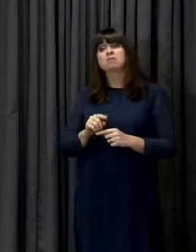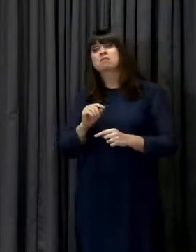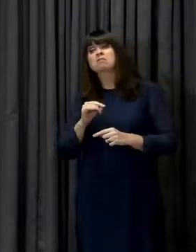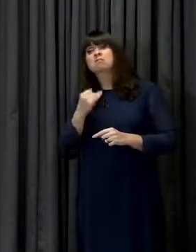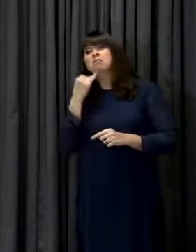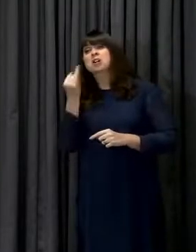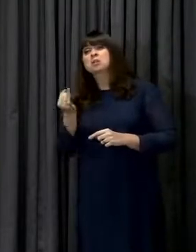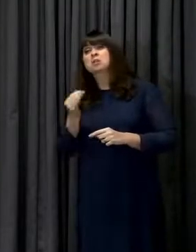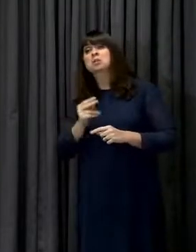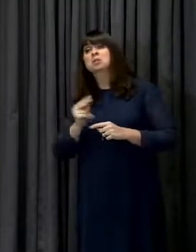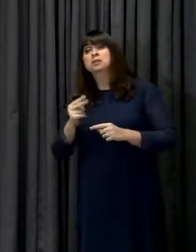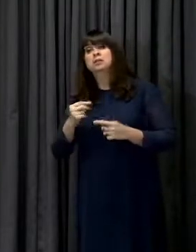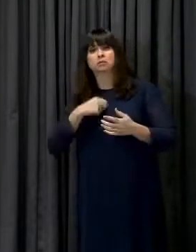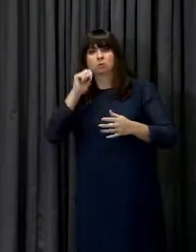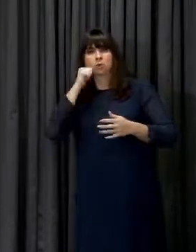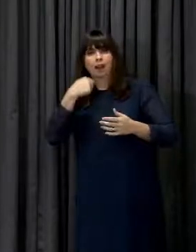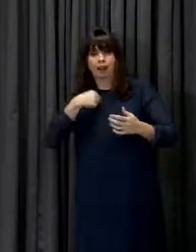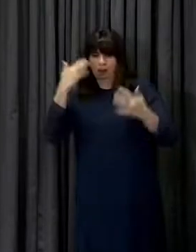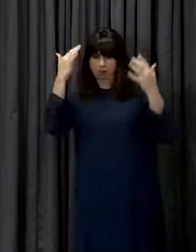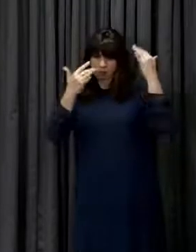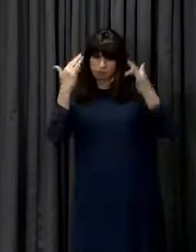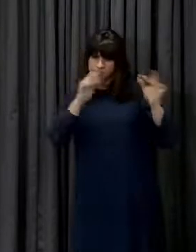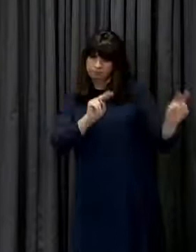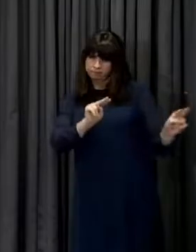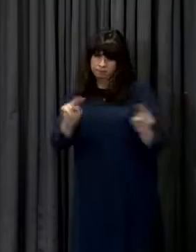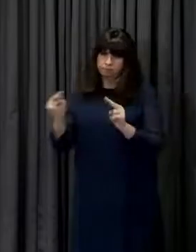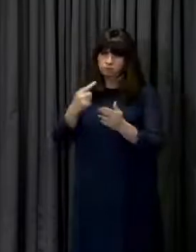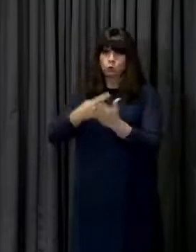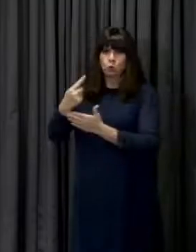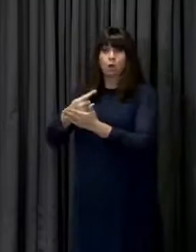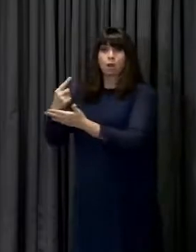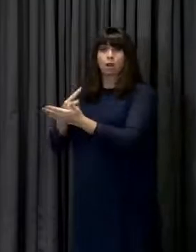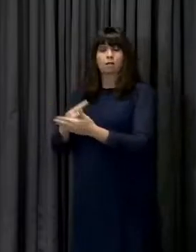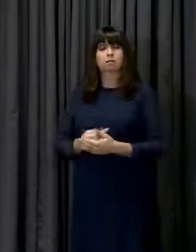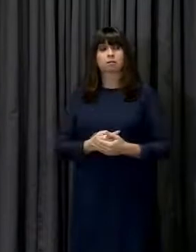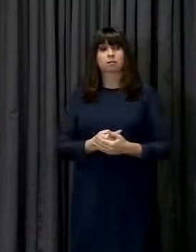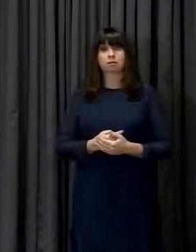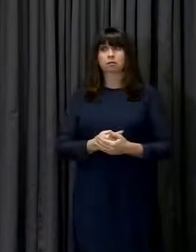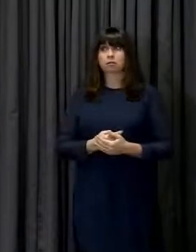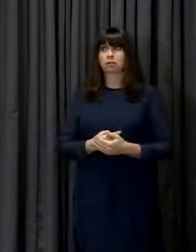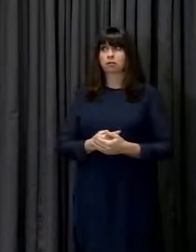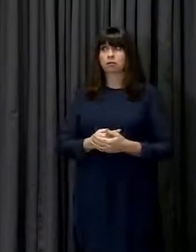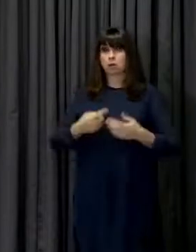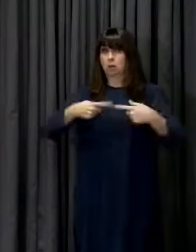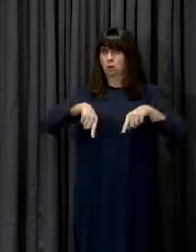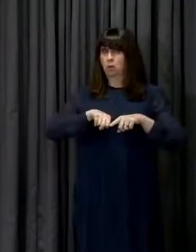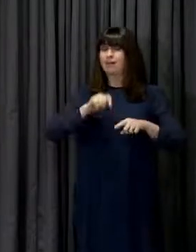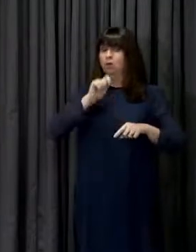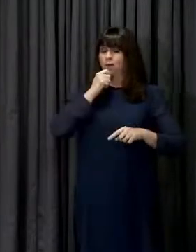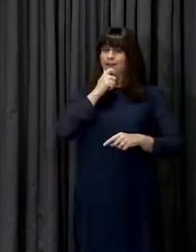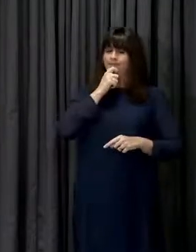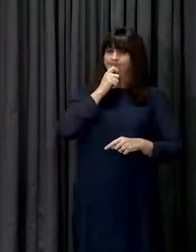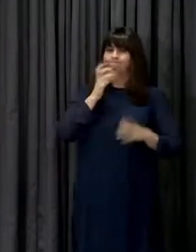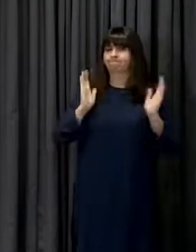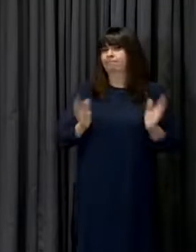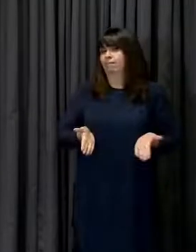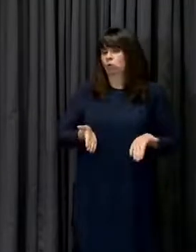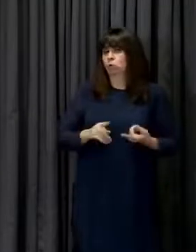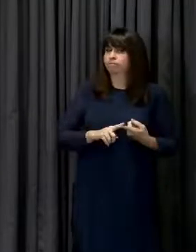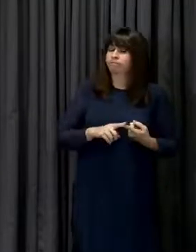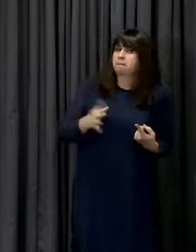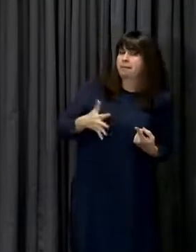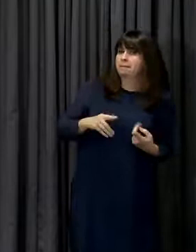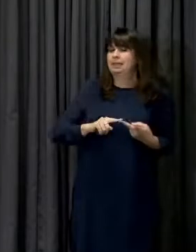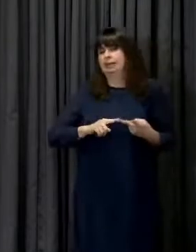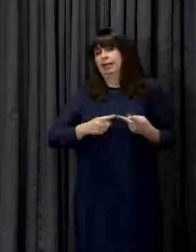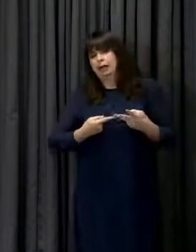so, and we'll then have to consider what we do. And as I've indicated in my statement today, we're actively considering what we're going to need to do, what we may need to